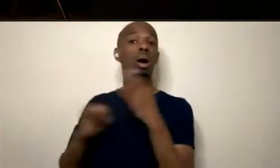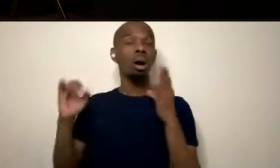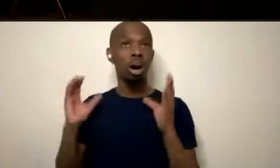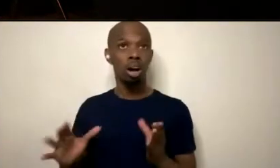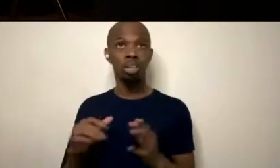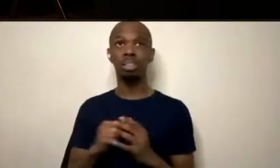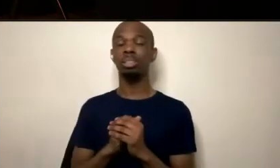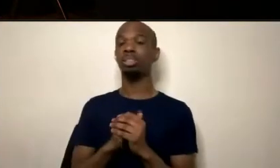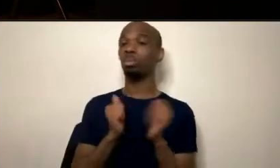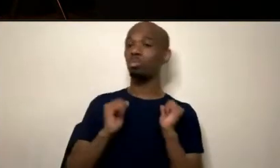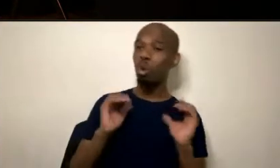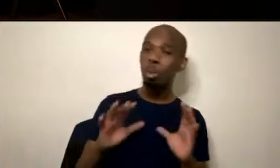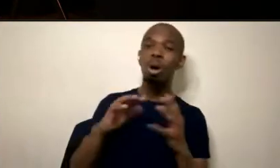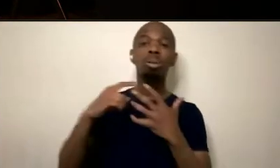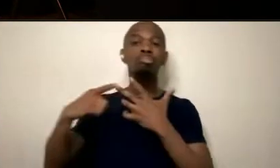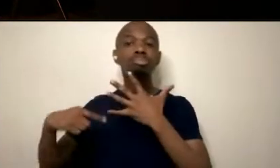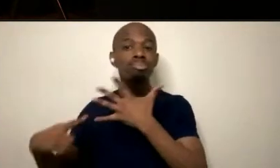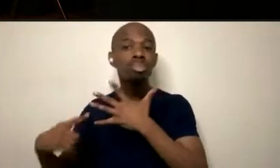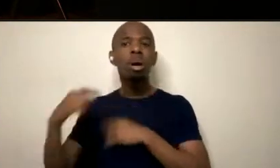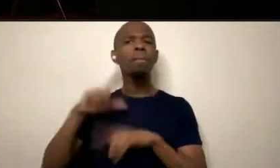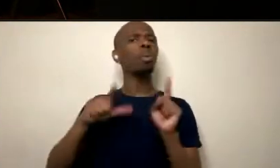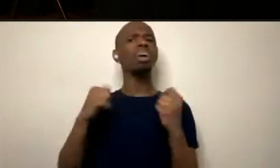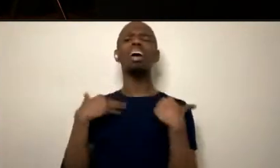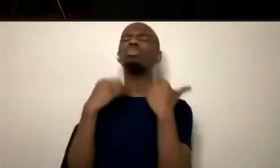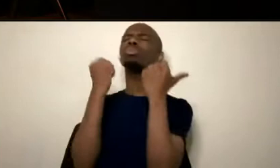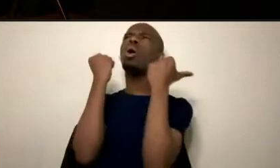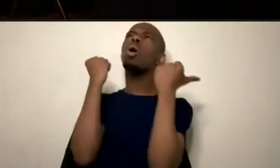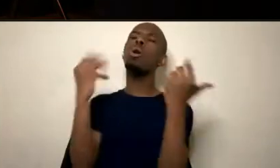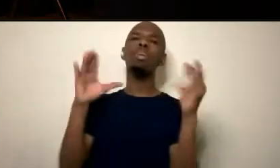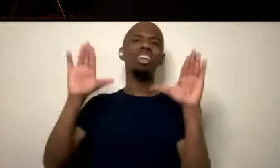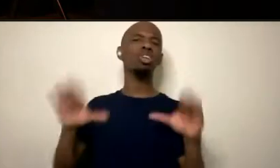And the system, like Brian Stevenson often talks about this,